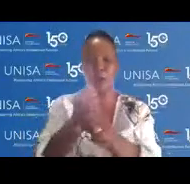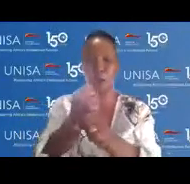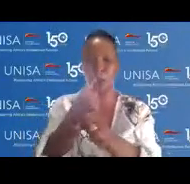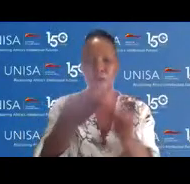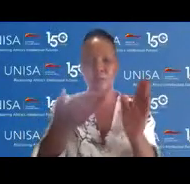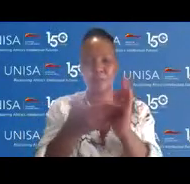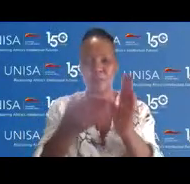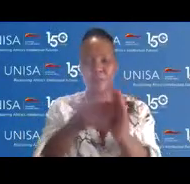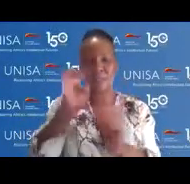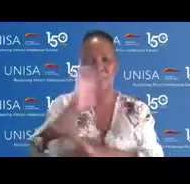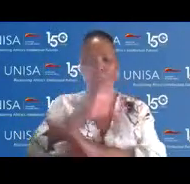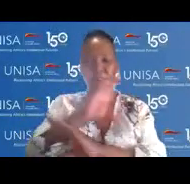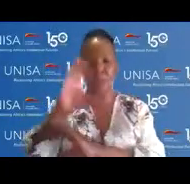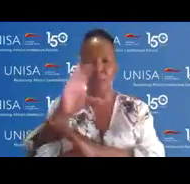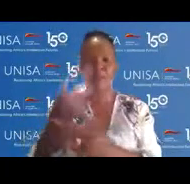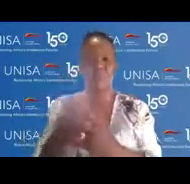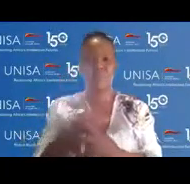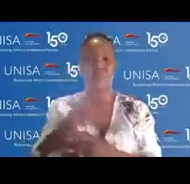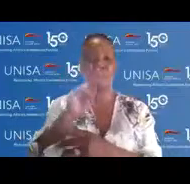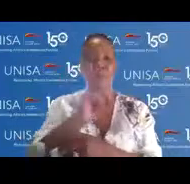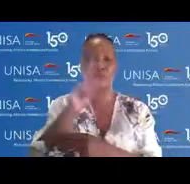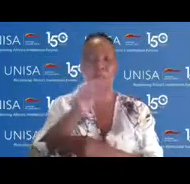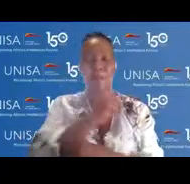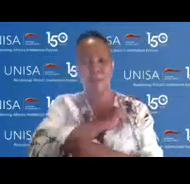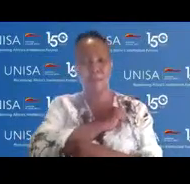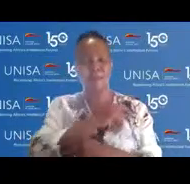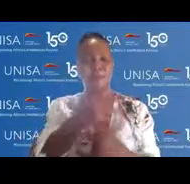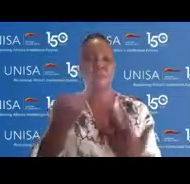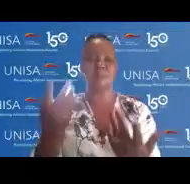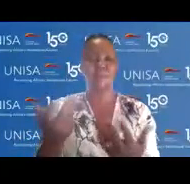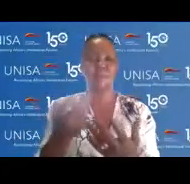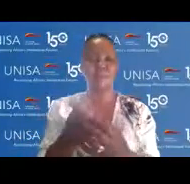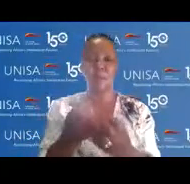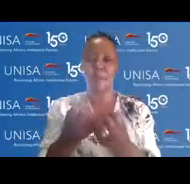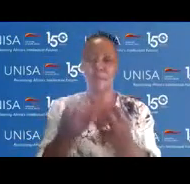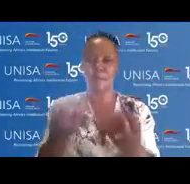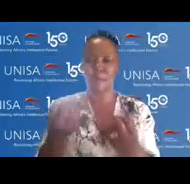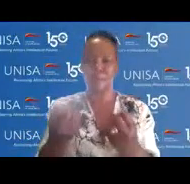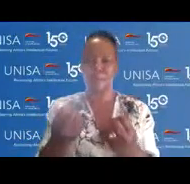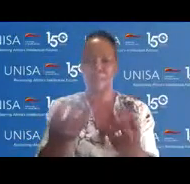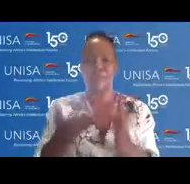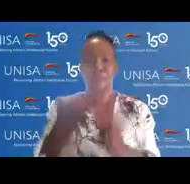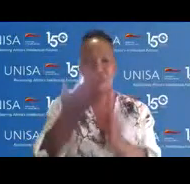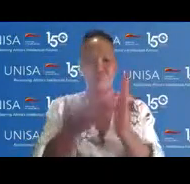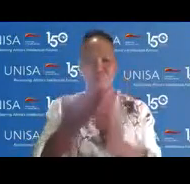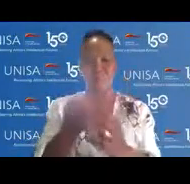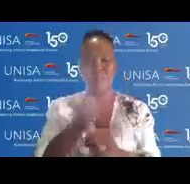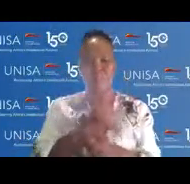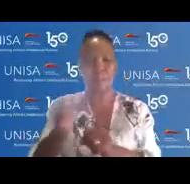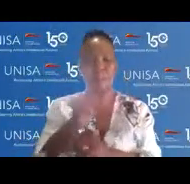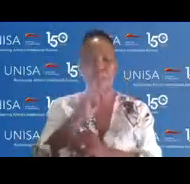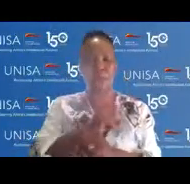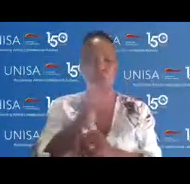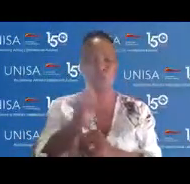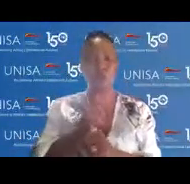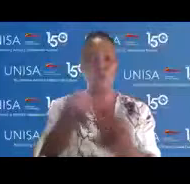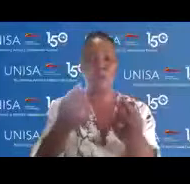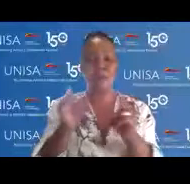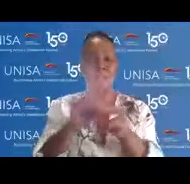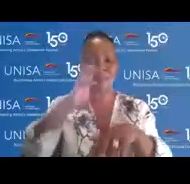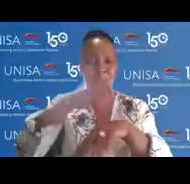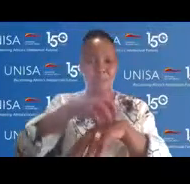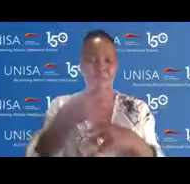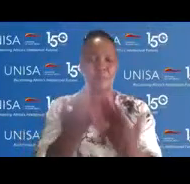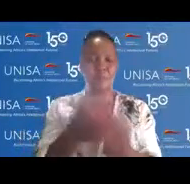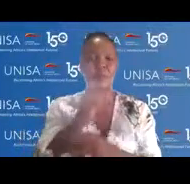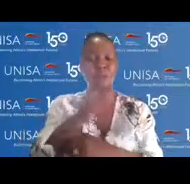Cape, KwaZulu-Natal. So it depends where you are, guys. If you've never been to a UNISA campus, right, you can even use this app and